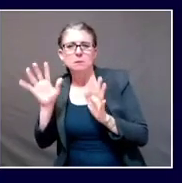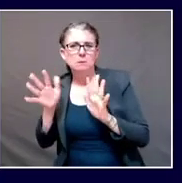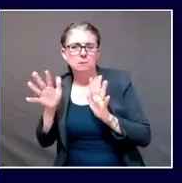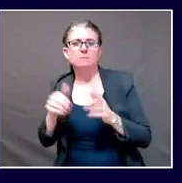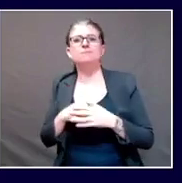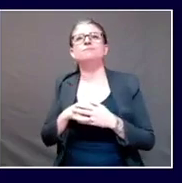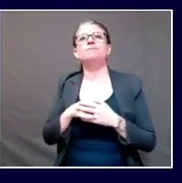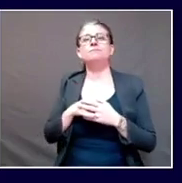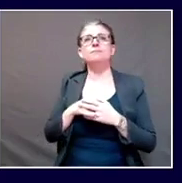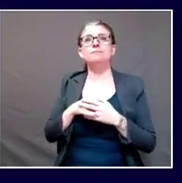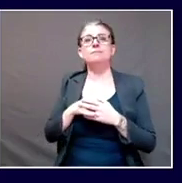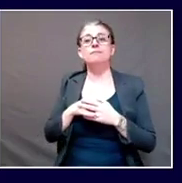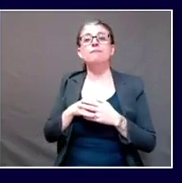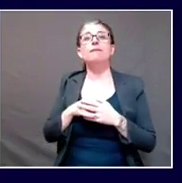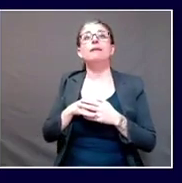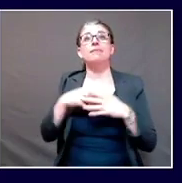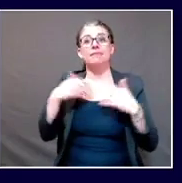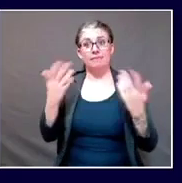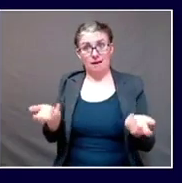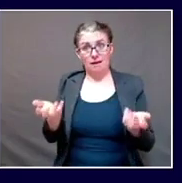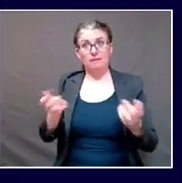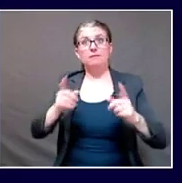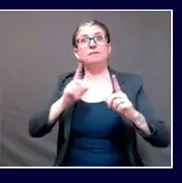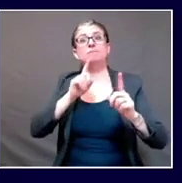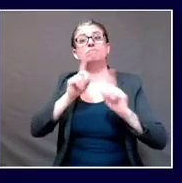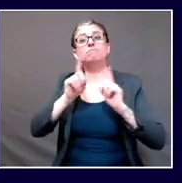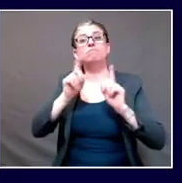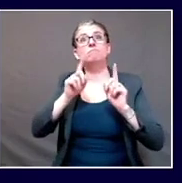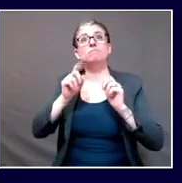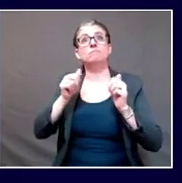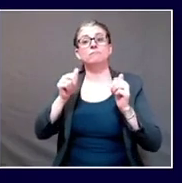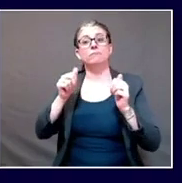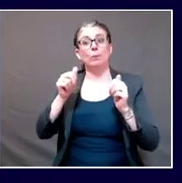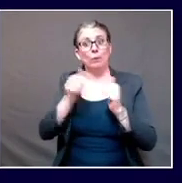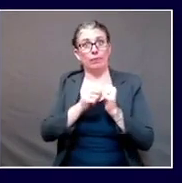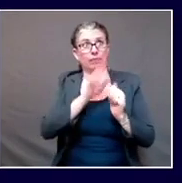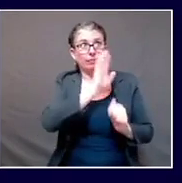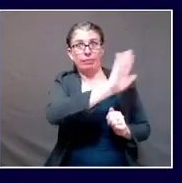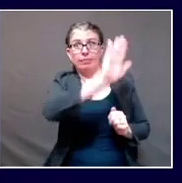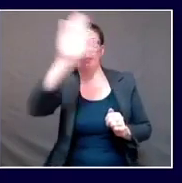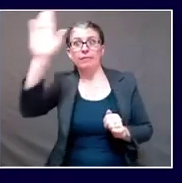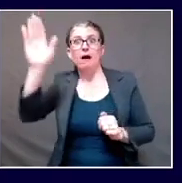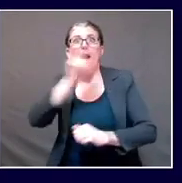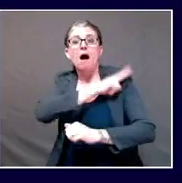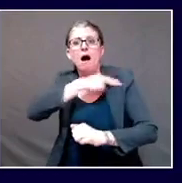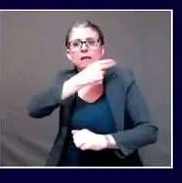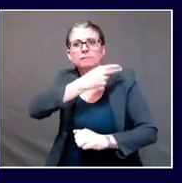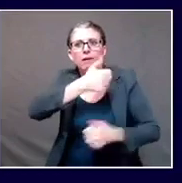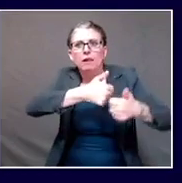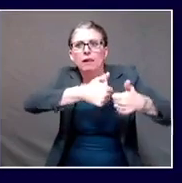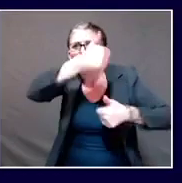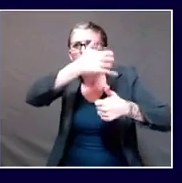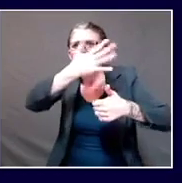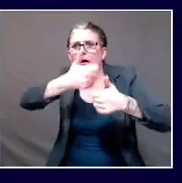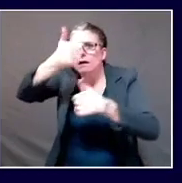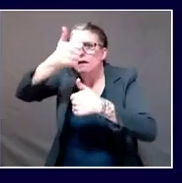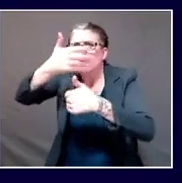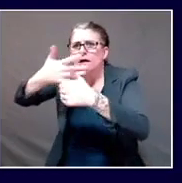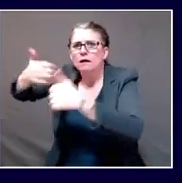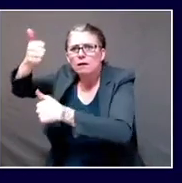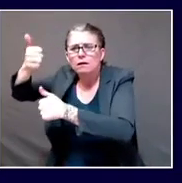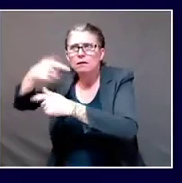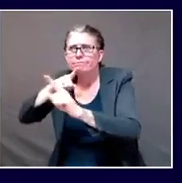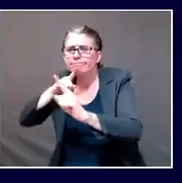the chief medical officers of those institutions, uh, over the past couple of days, we've been able to refine it a little bit